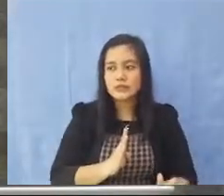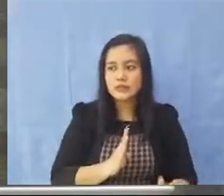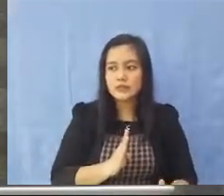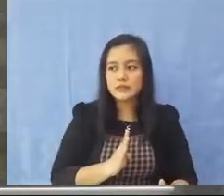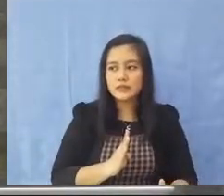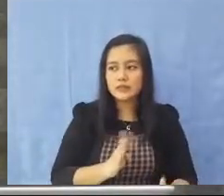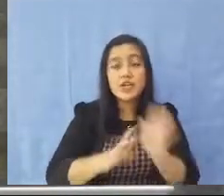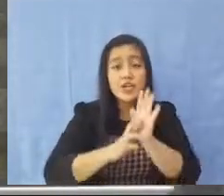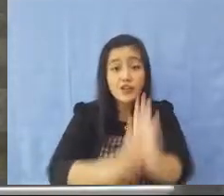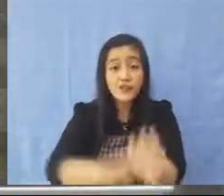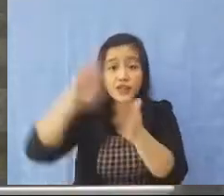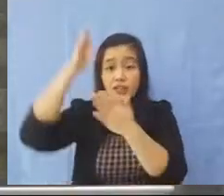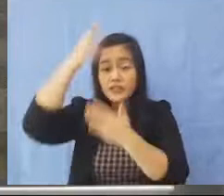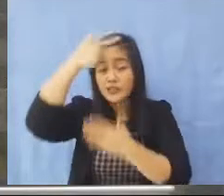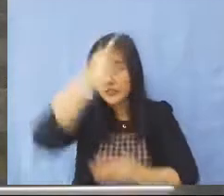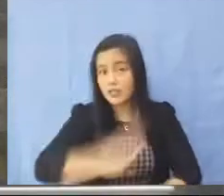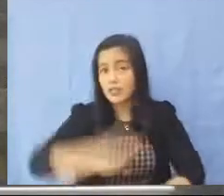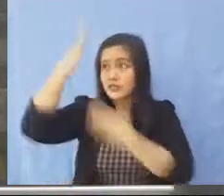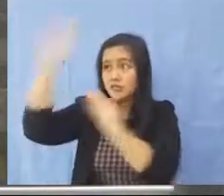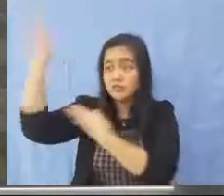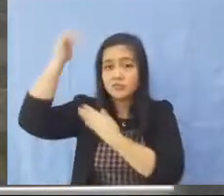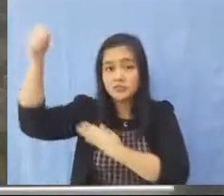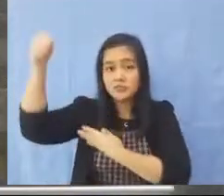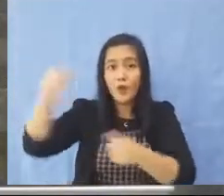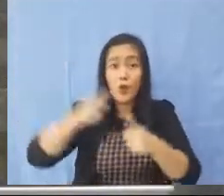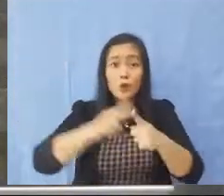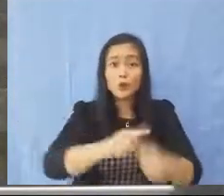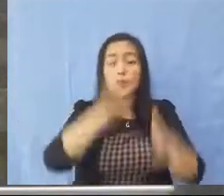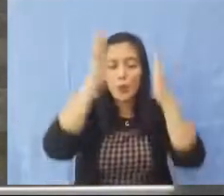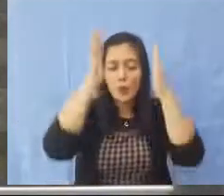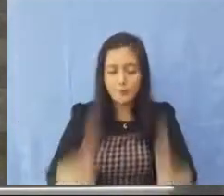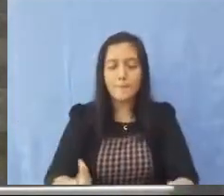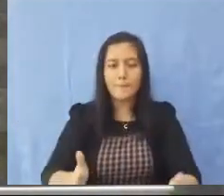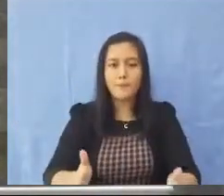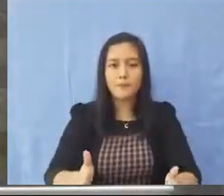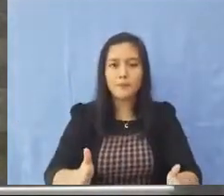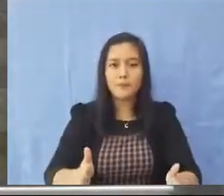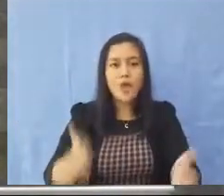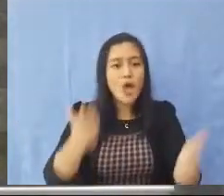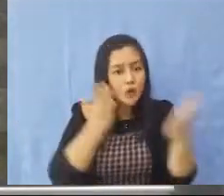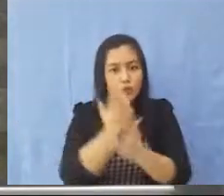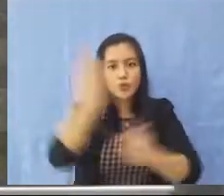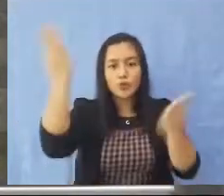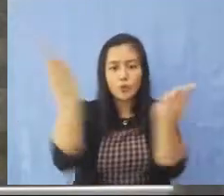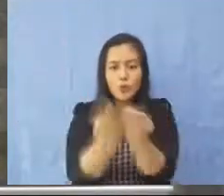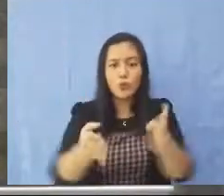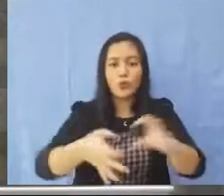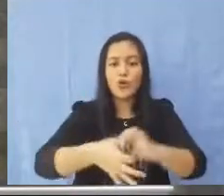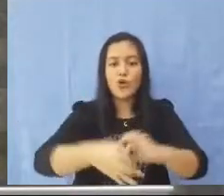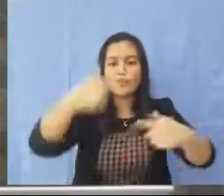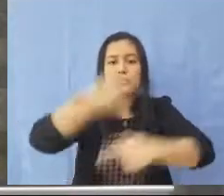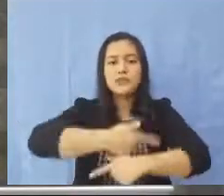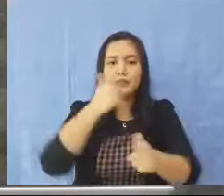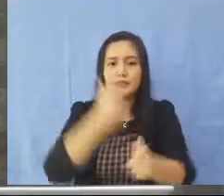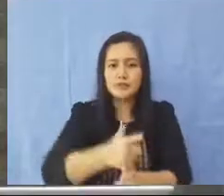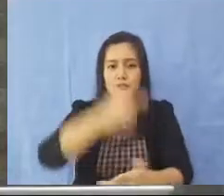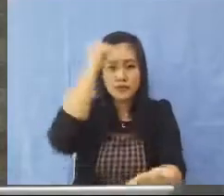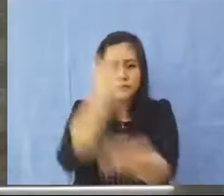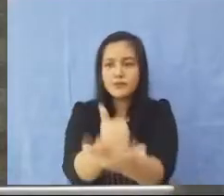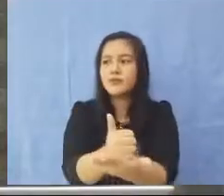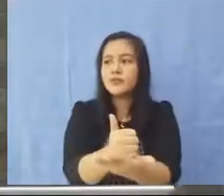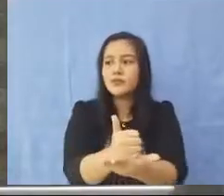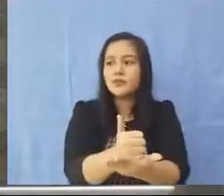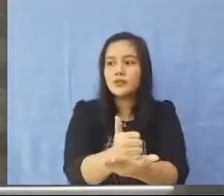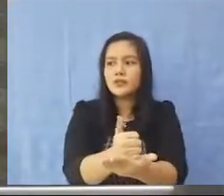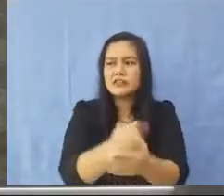He can reveal himself to mankind sa pamagitan lang ng book of Genesis. You see? Even though lahat ng book